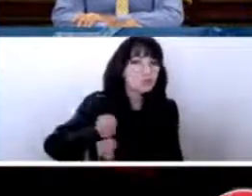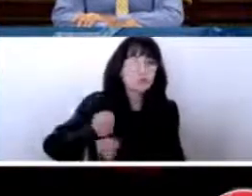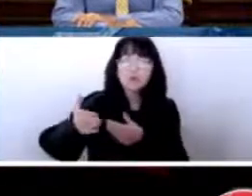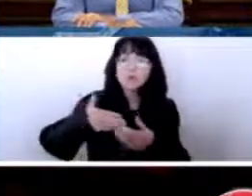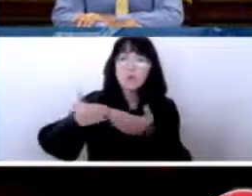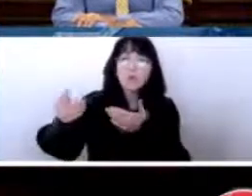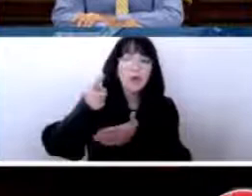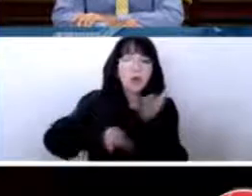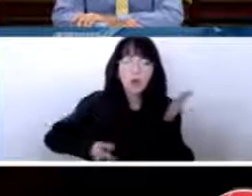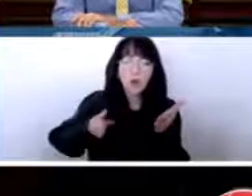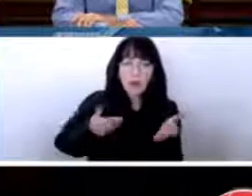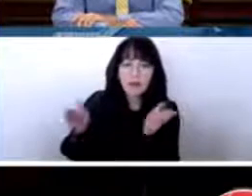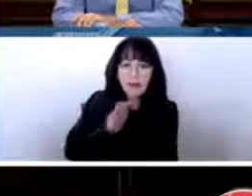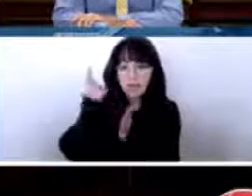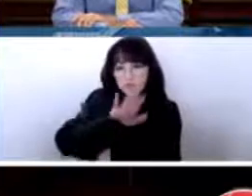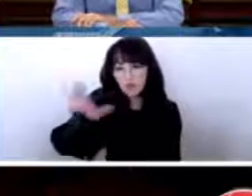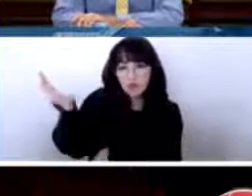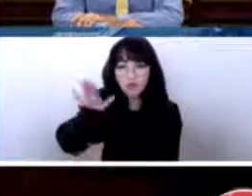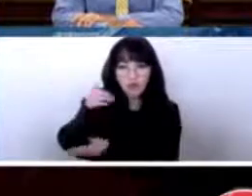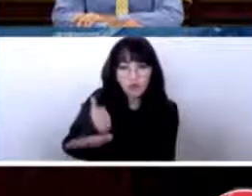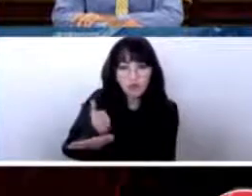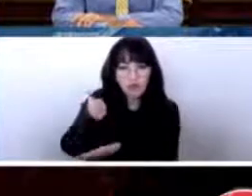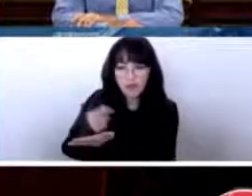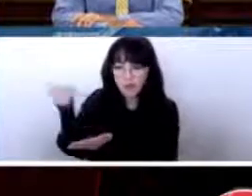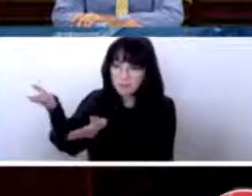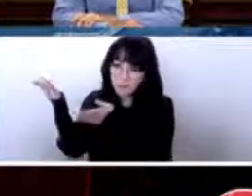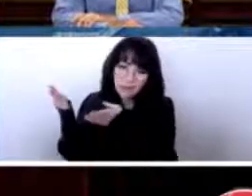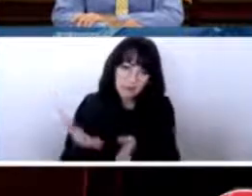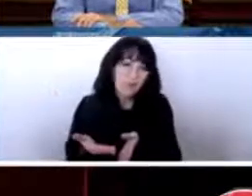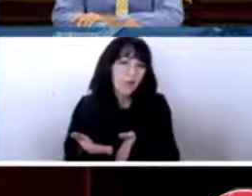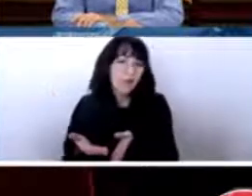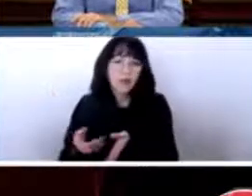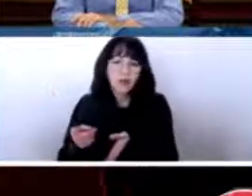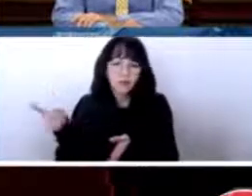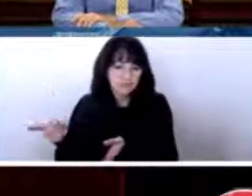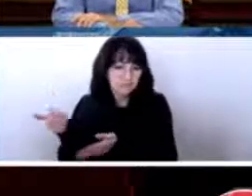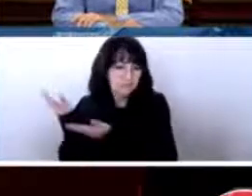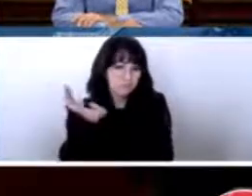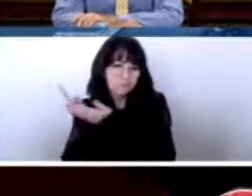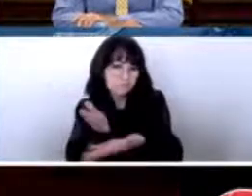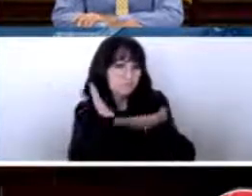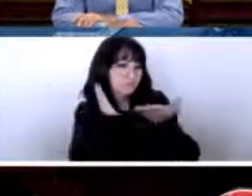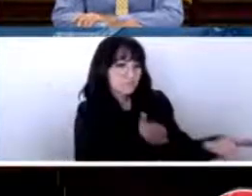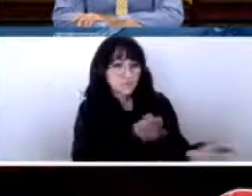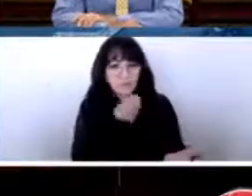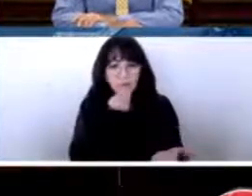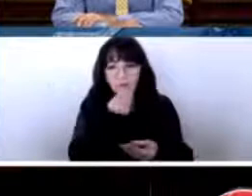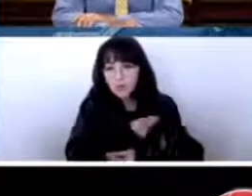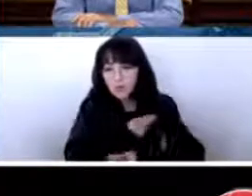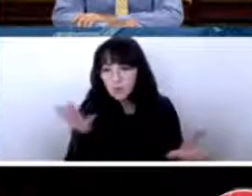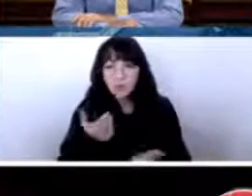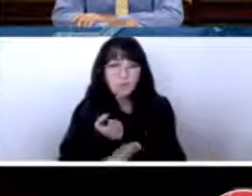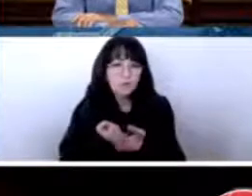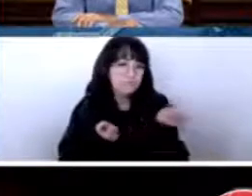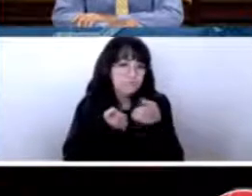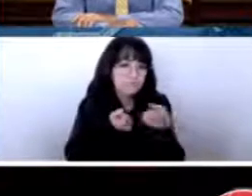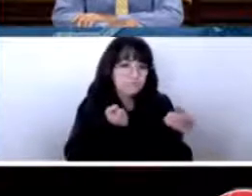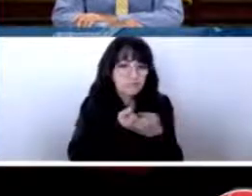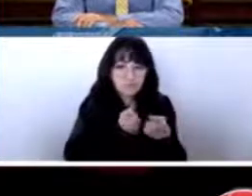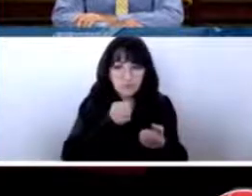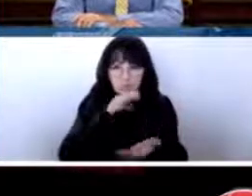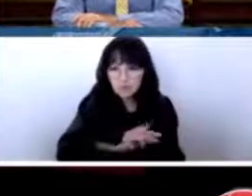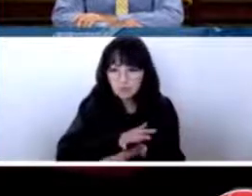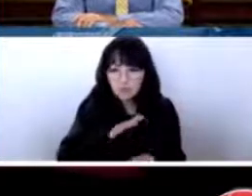do, they've been there on the job, whether it's testing, whether it's delivering foods, whether it's helping our schools. Of course, we have a